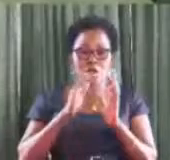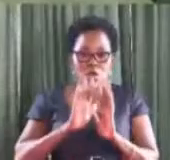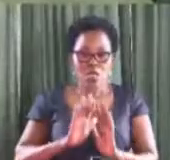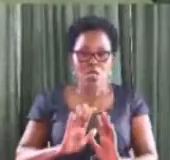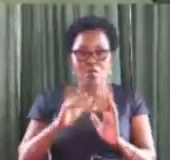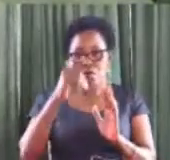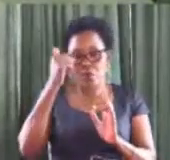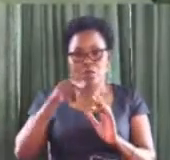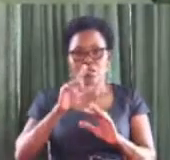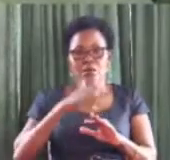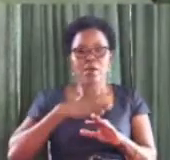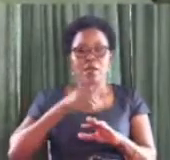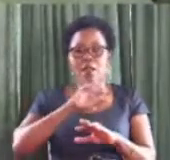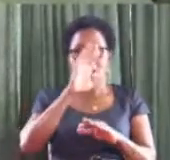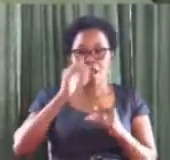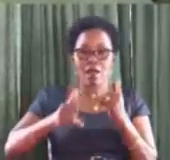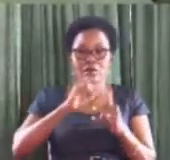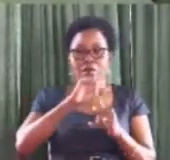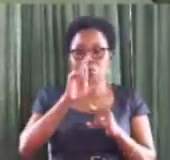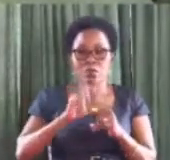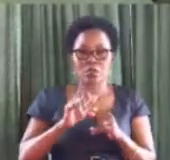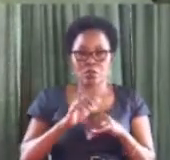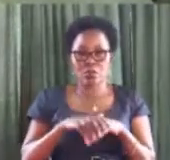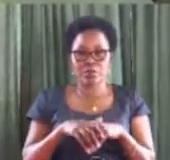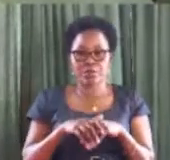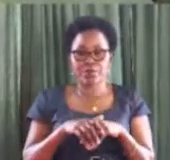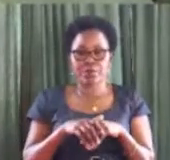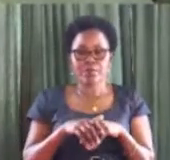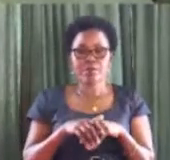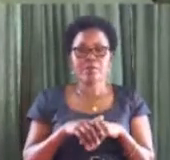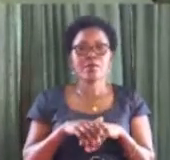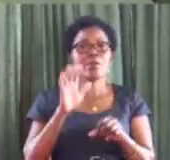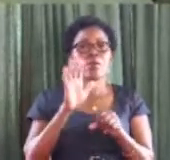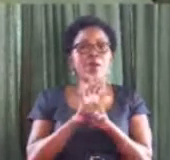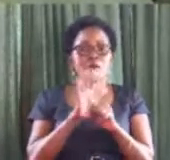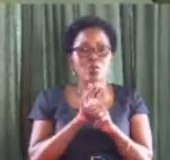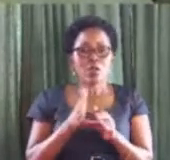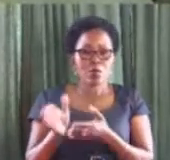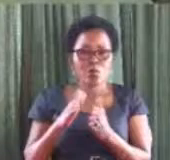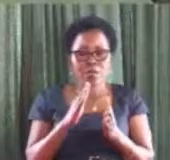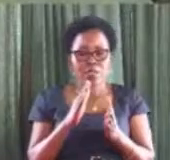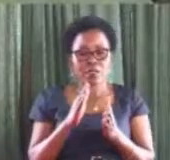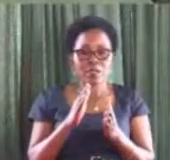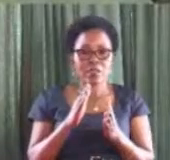The many ways of accessing the court,